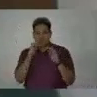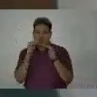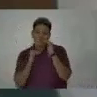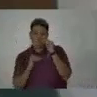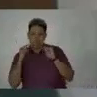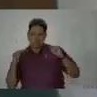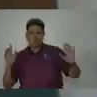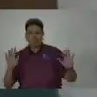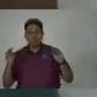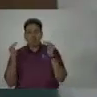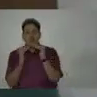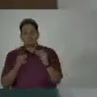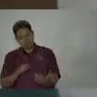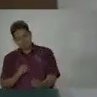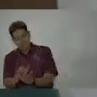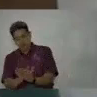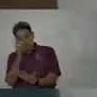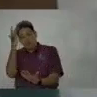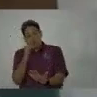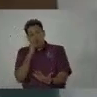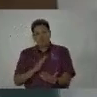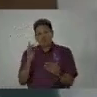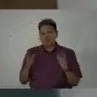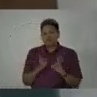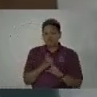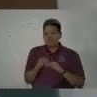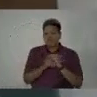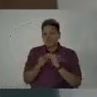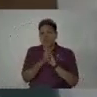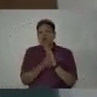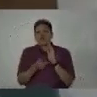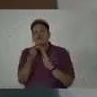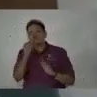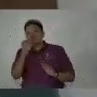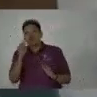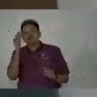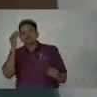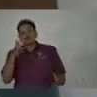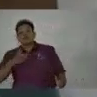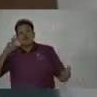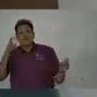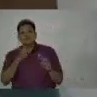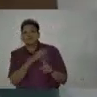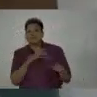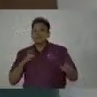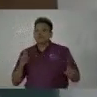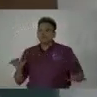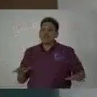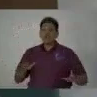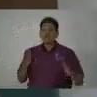Equity before the law. Because, Madam Speaker, the law, the Integrity Act says, and I quote, "The Commission shall